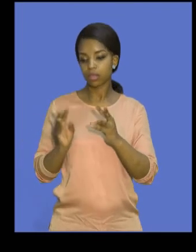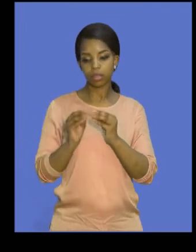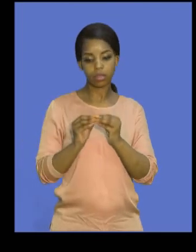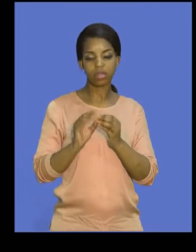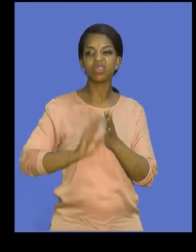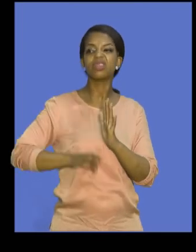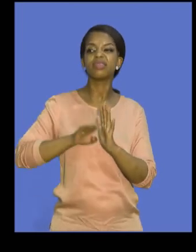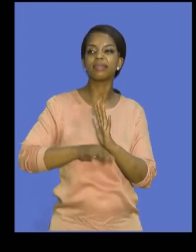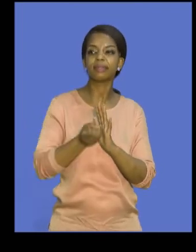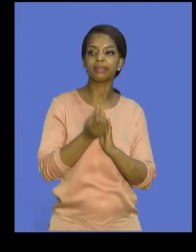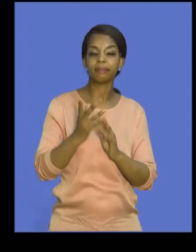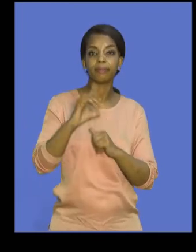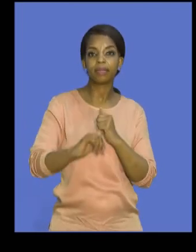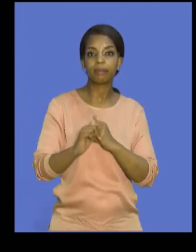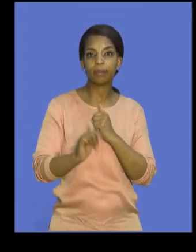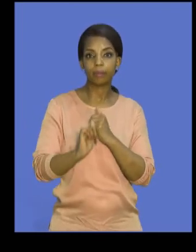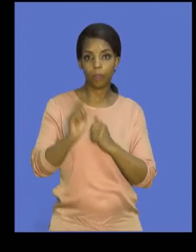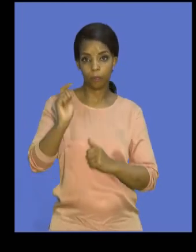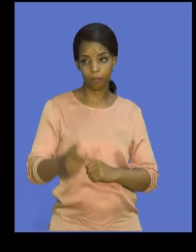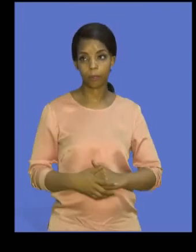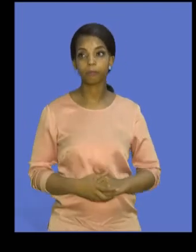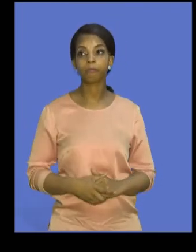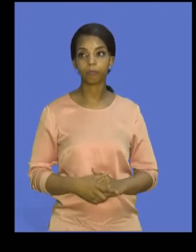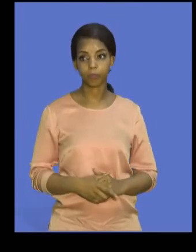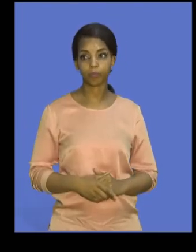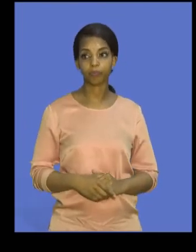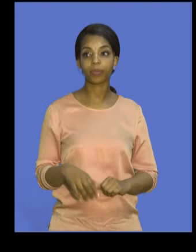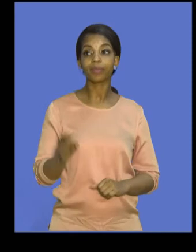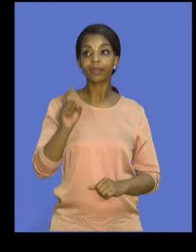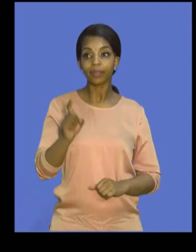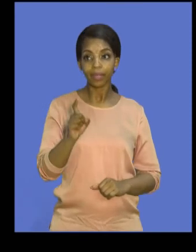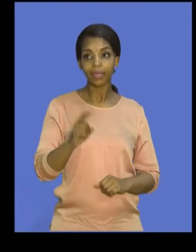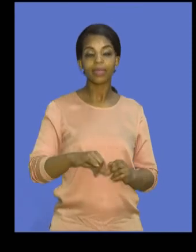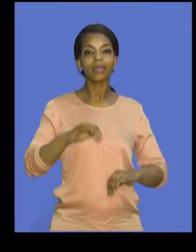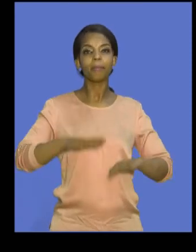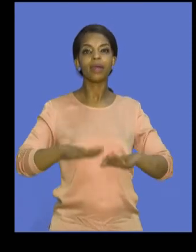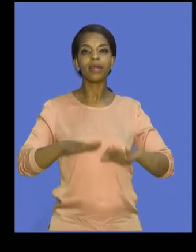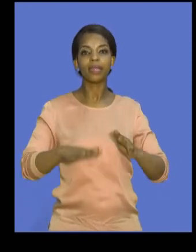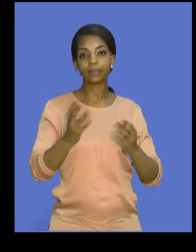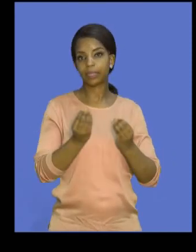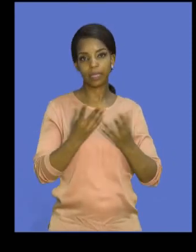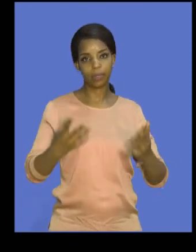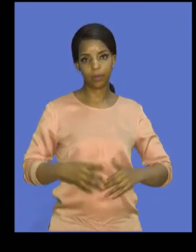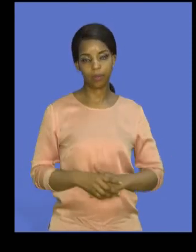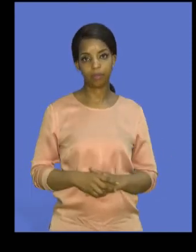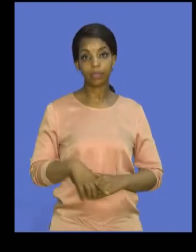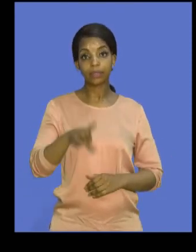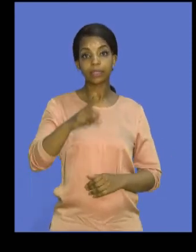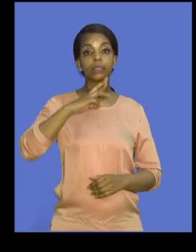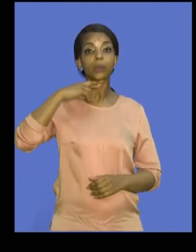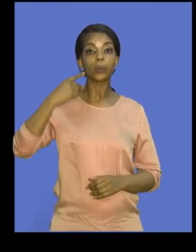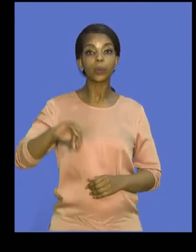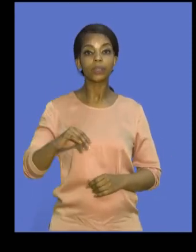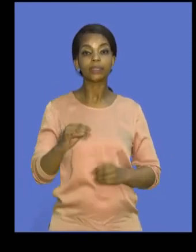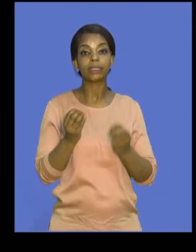balance is, right? So the balance in this instance will be the original price